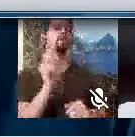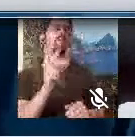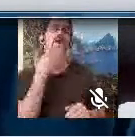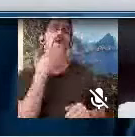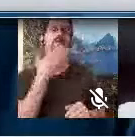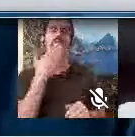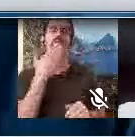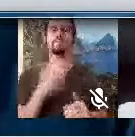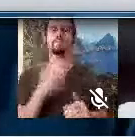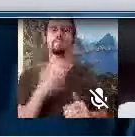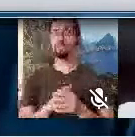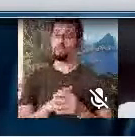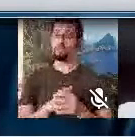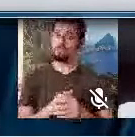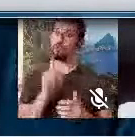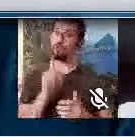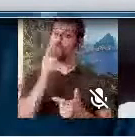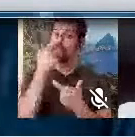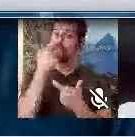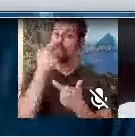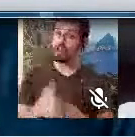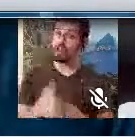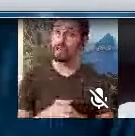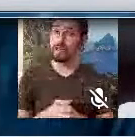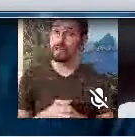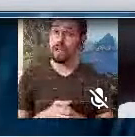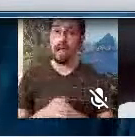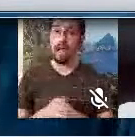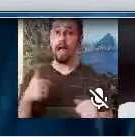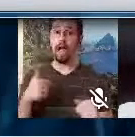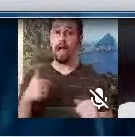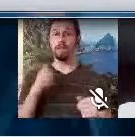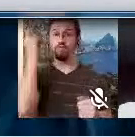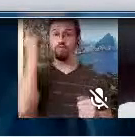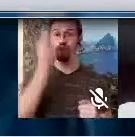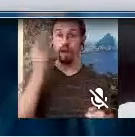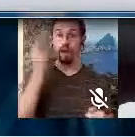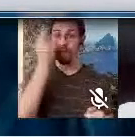Very interesting, though. I had no idea.